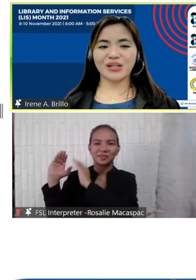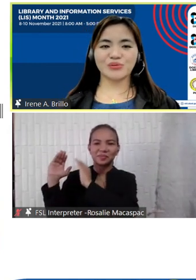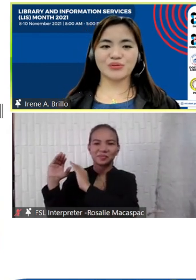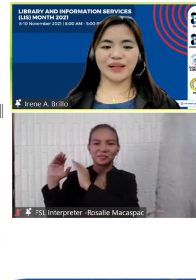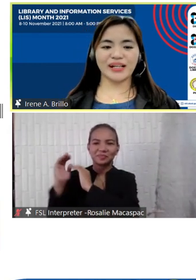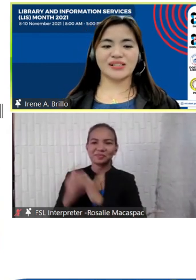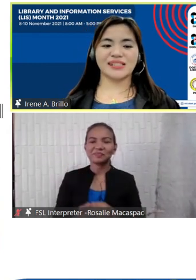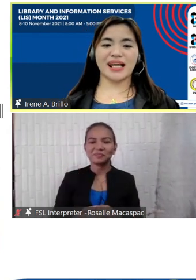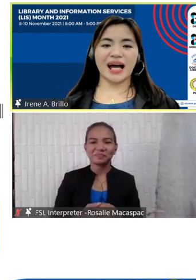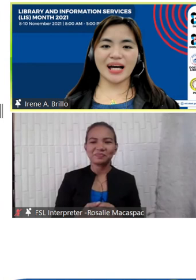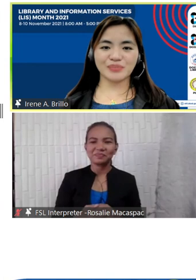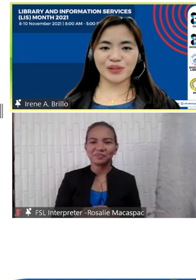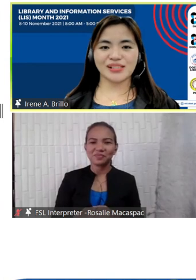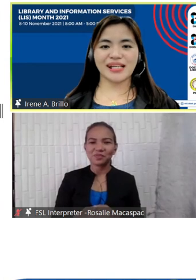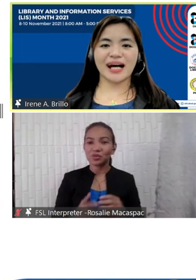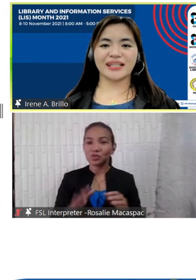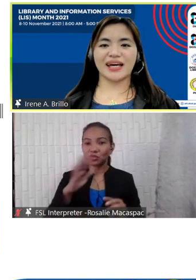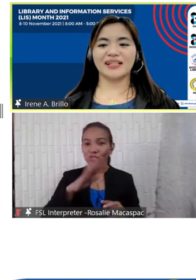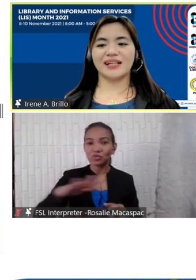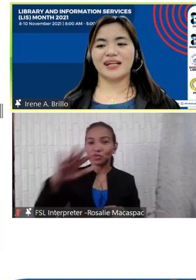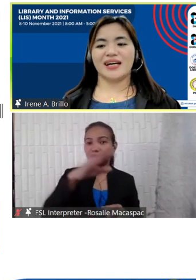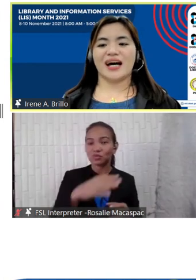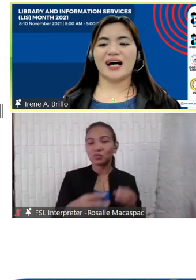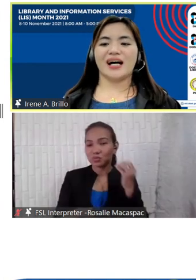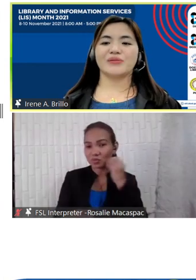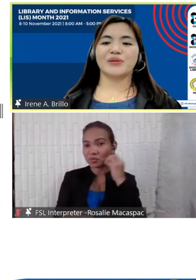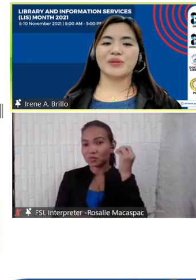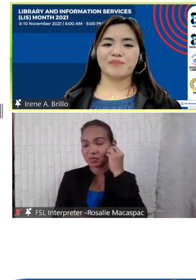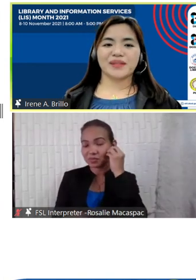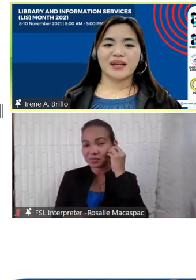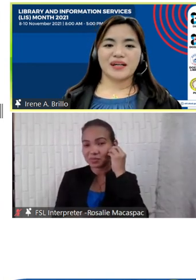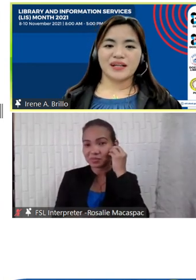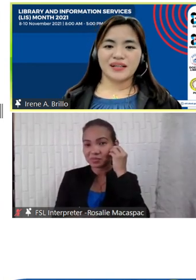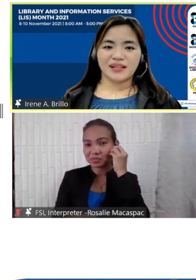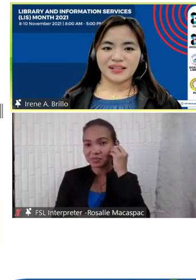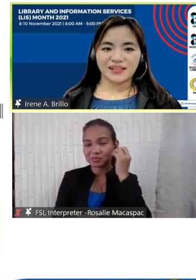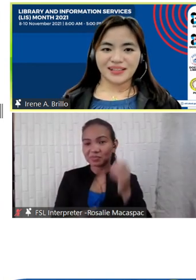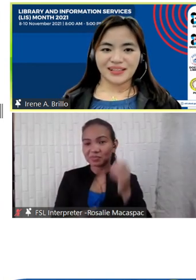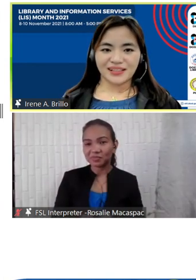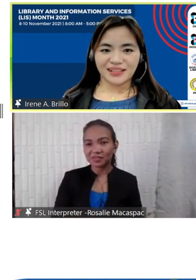sa mga uuwi or sa lahat po sa atin,